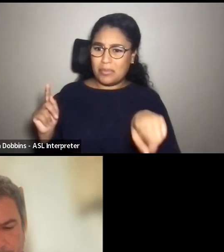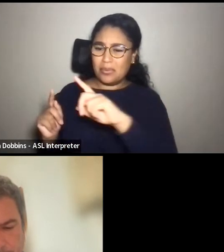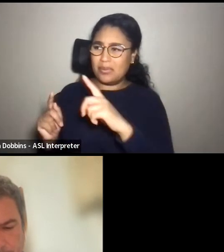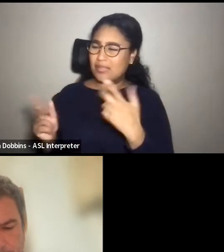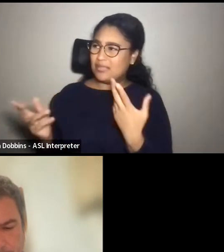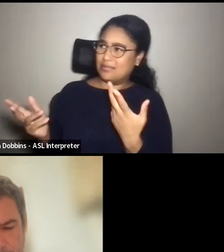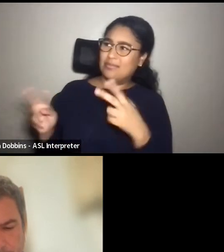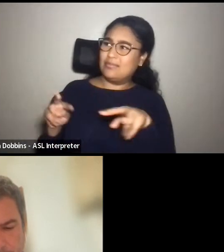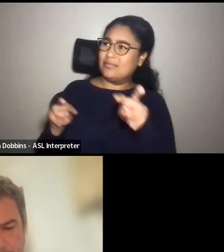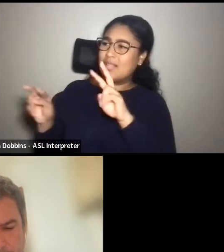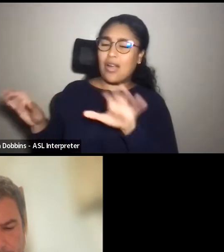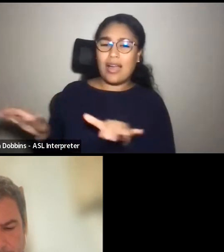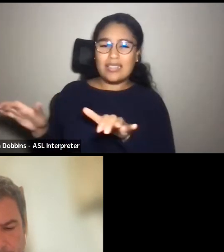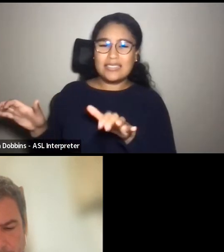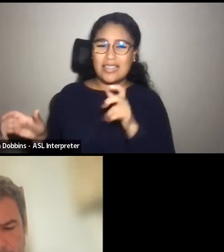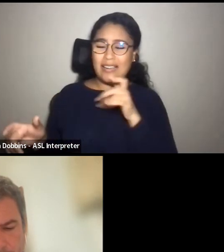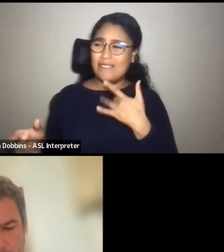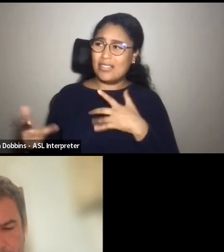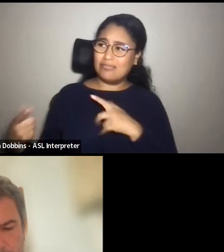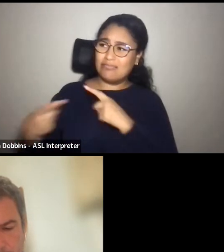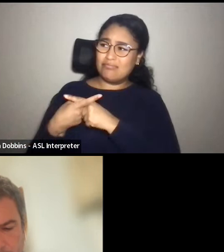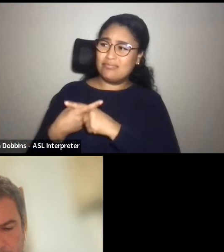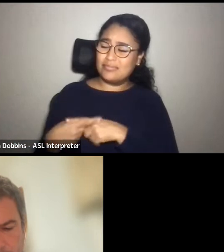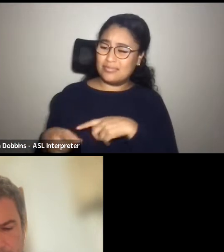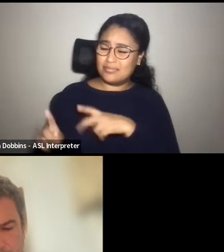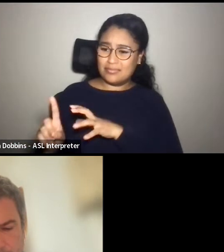place. Those around me